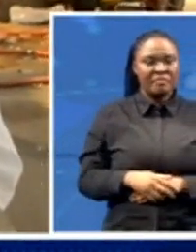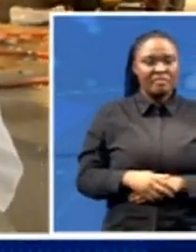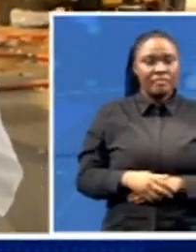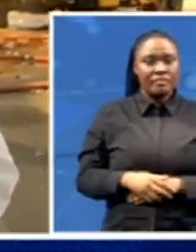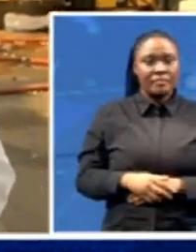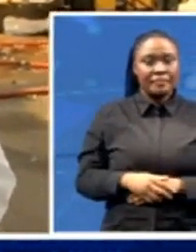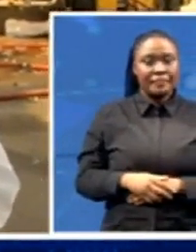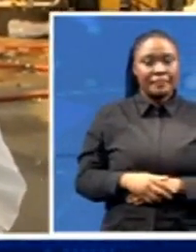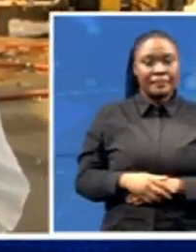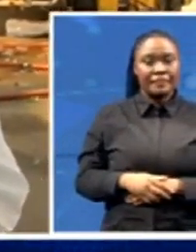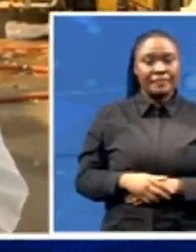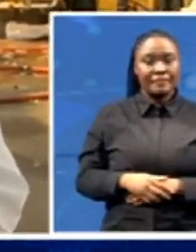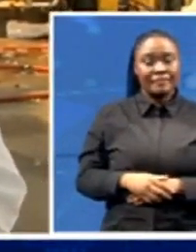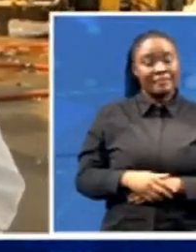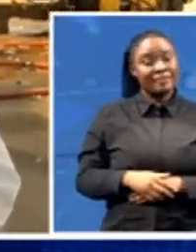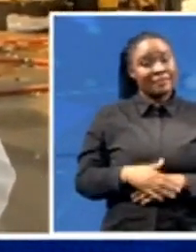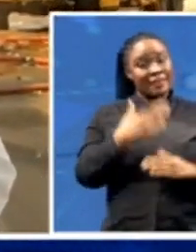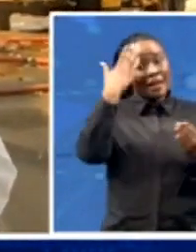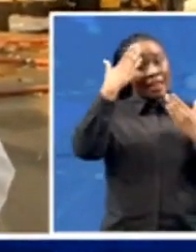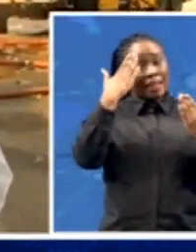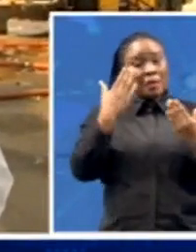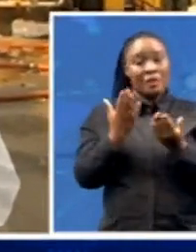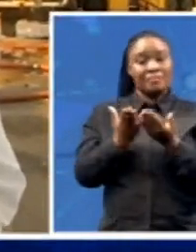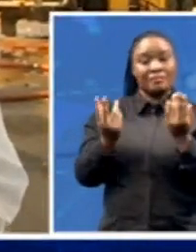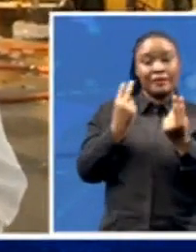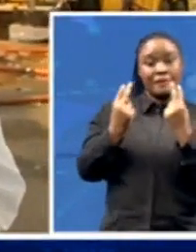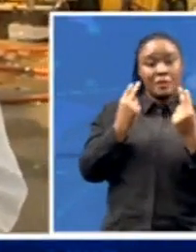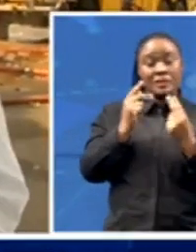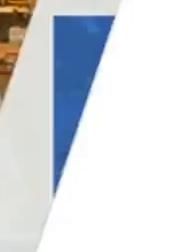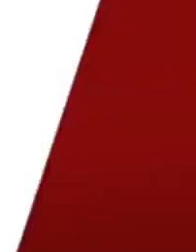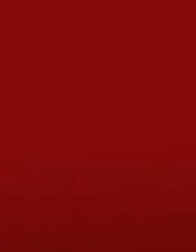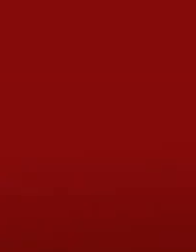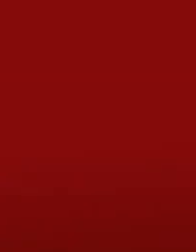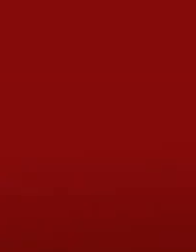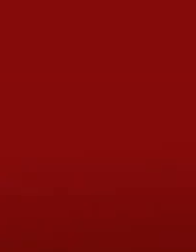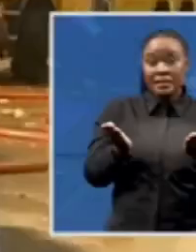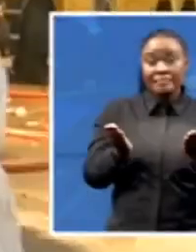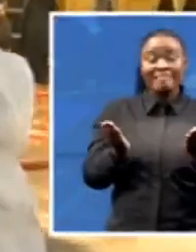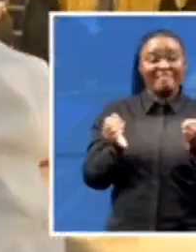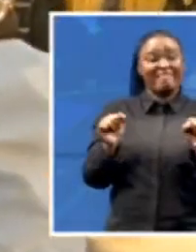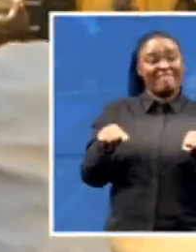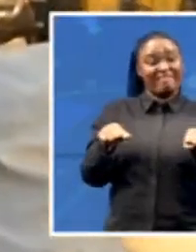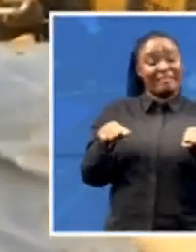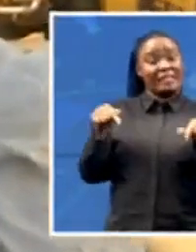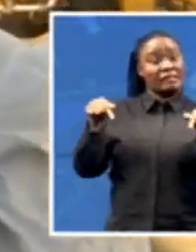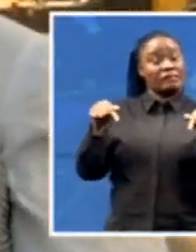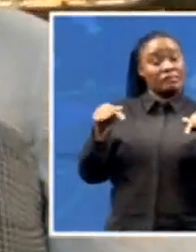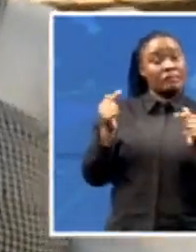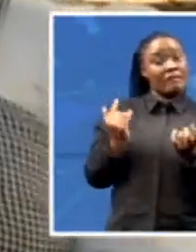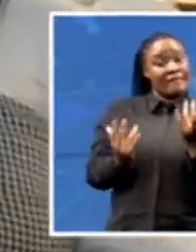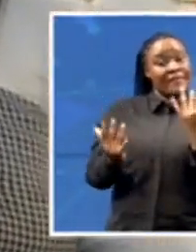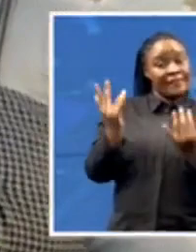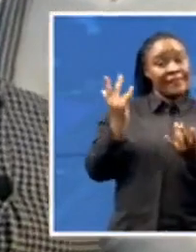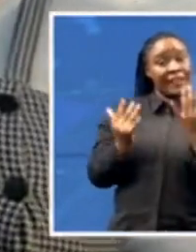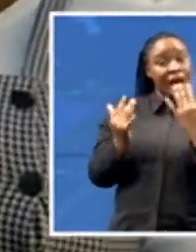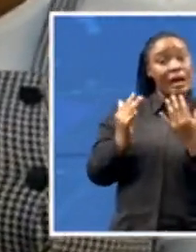And good morning to the viewers of the agenda. We can say for you that indeed some of the shops that you can see here